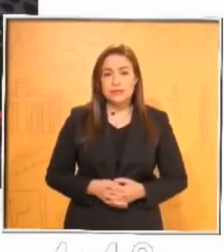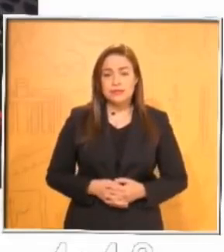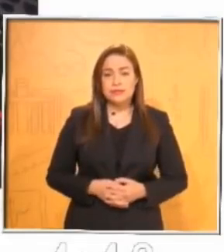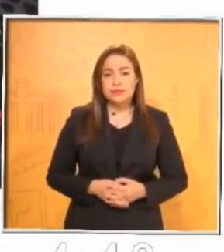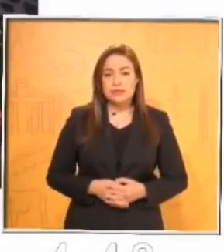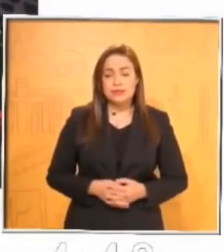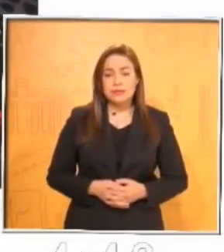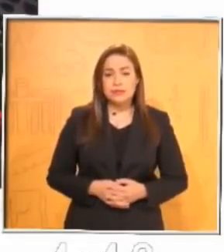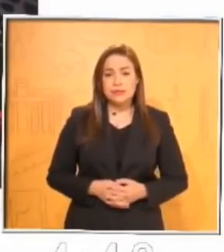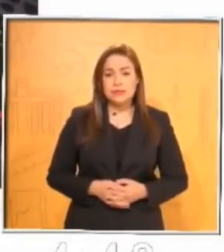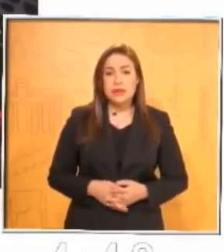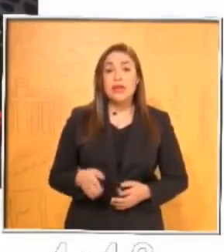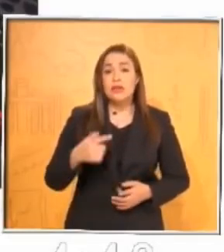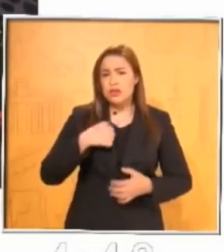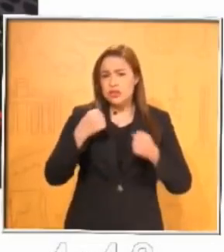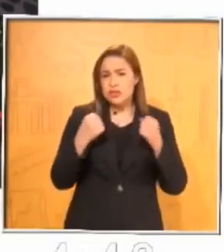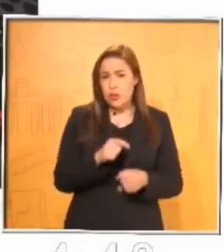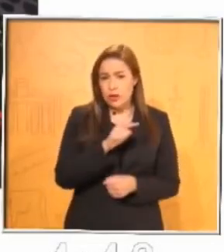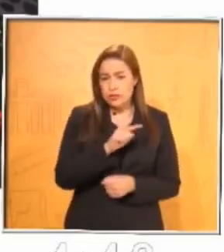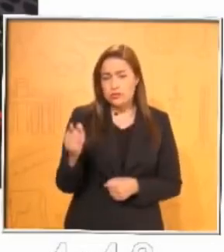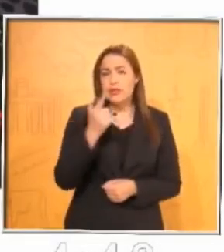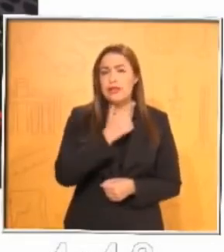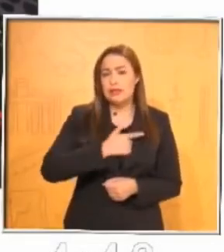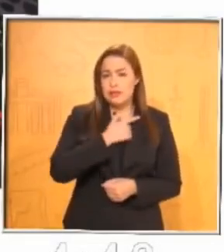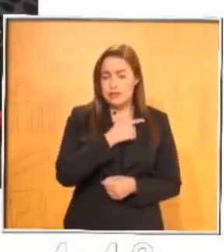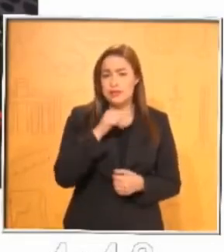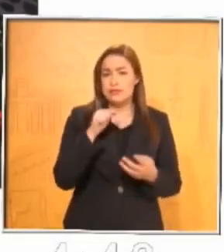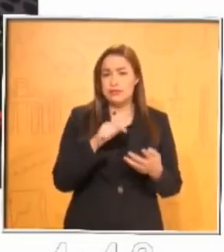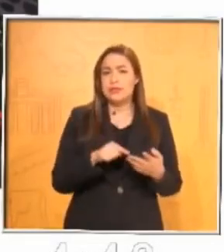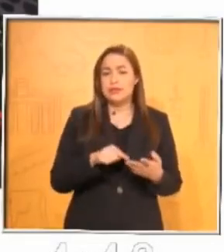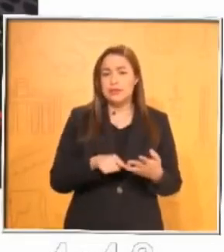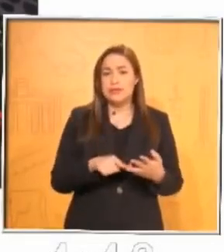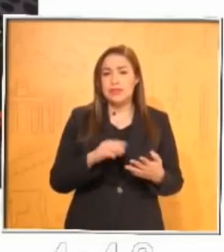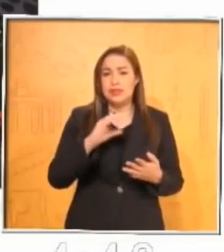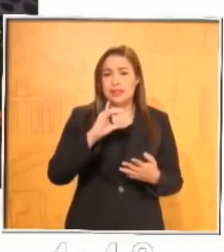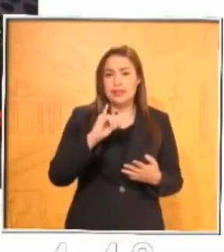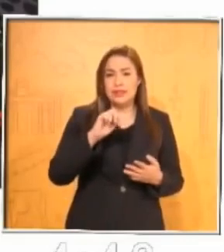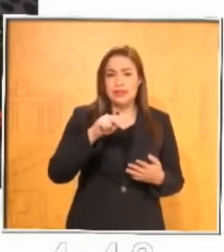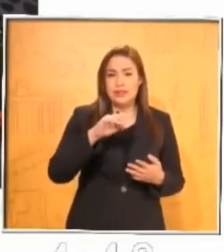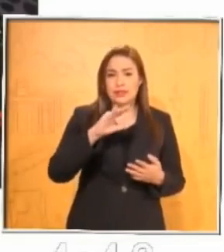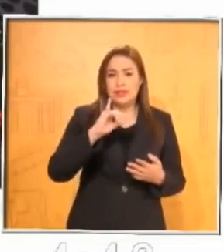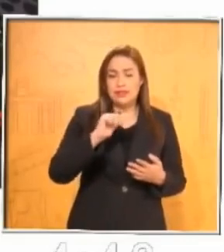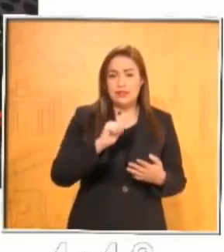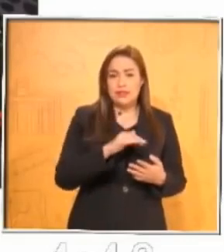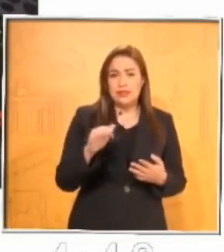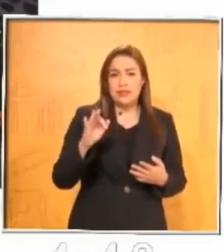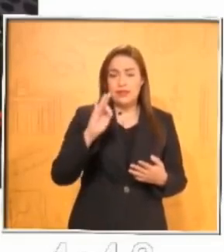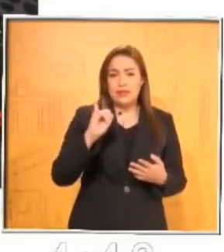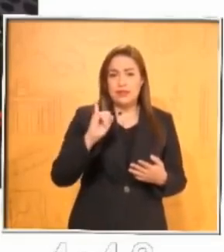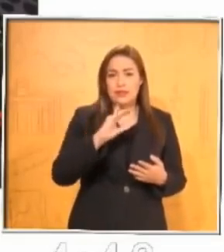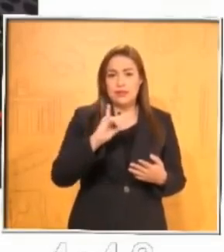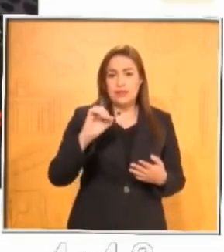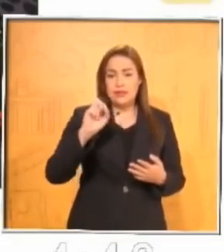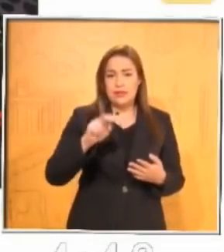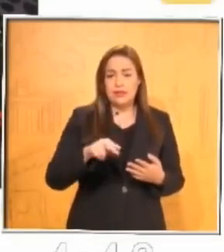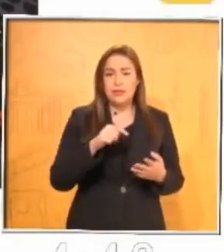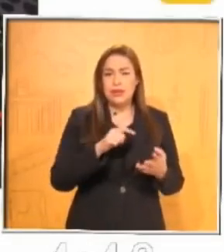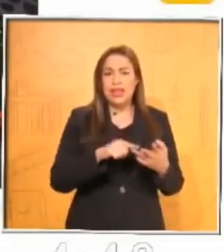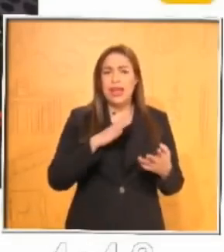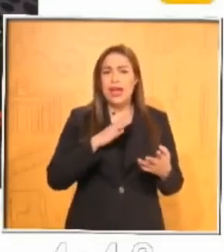I'm sure you like science fiction because you have studied this topic in your English and in your Spanish